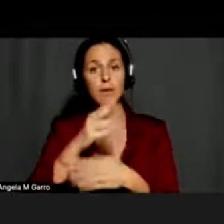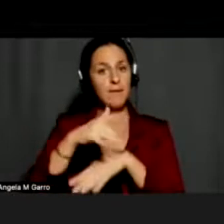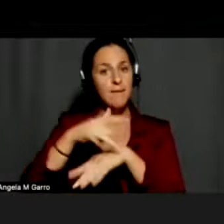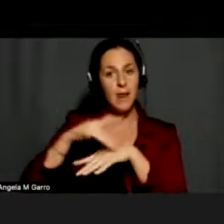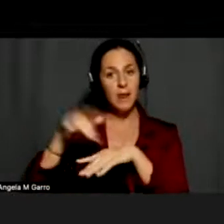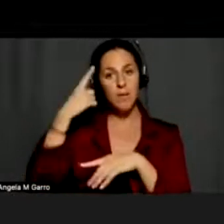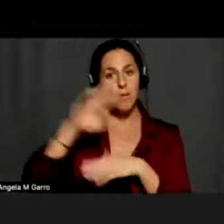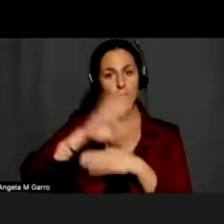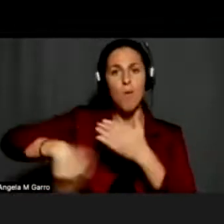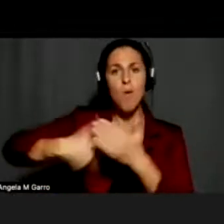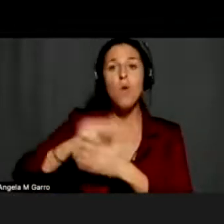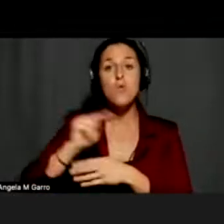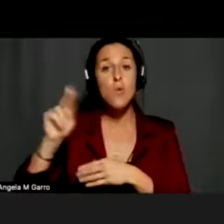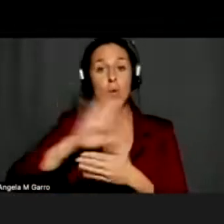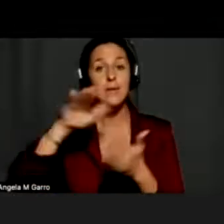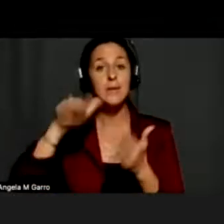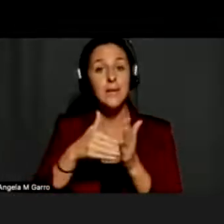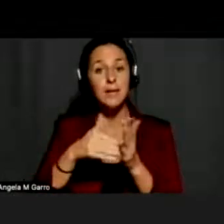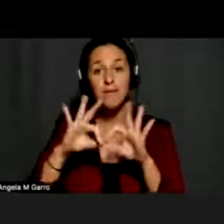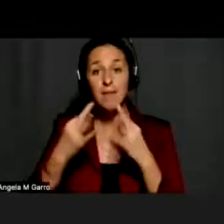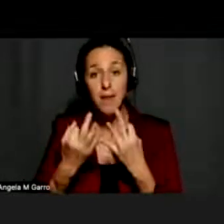Central families and